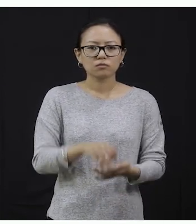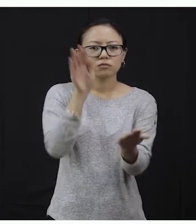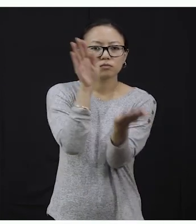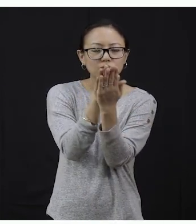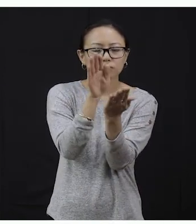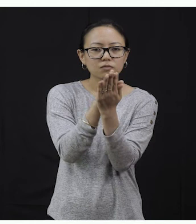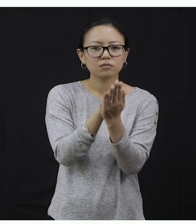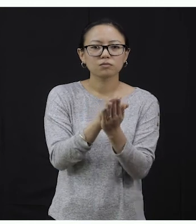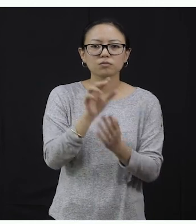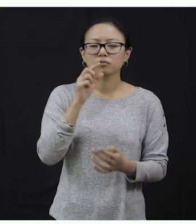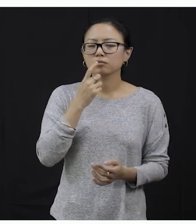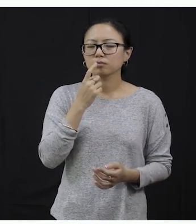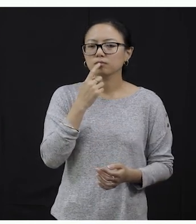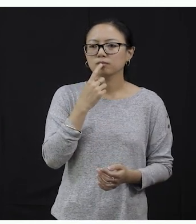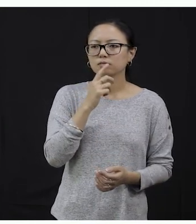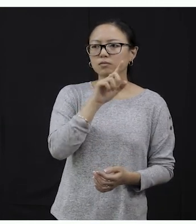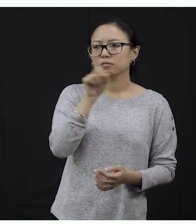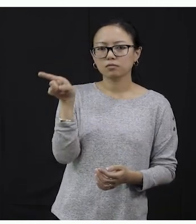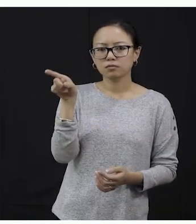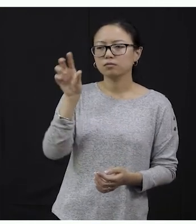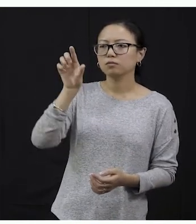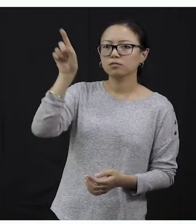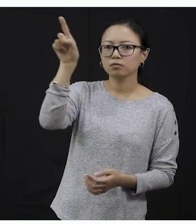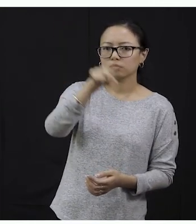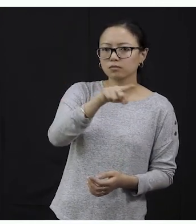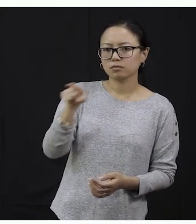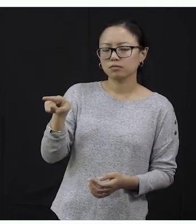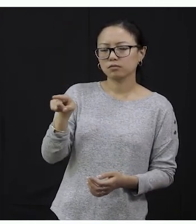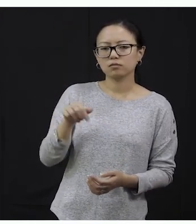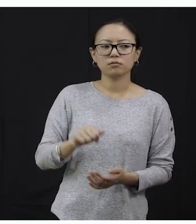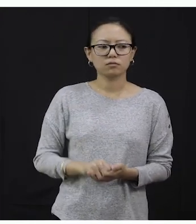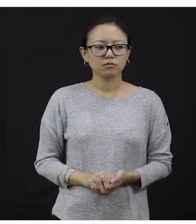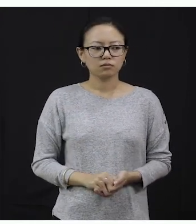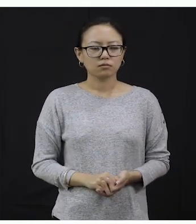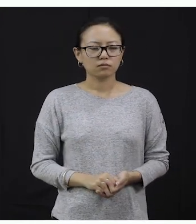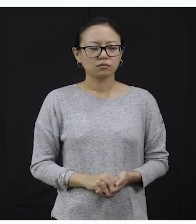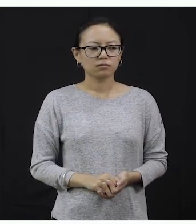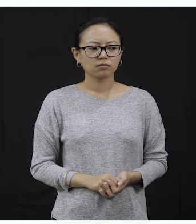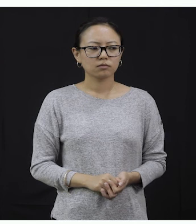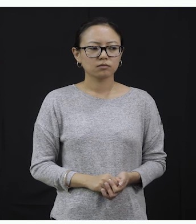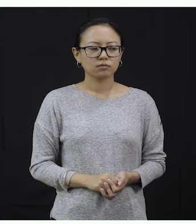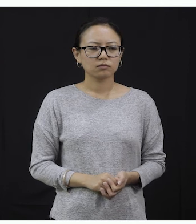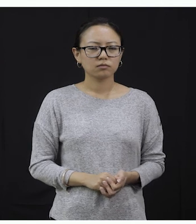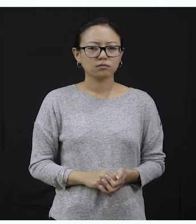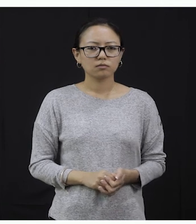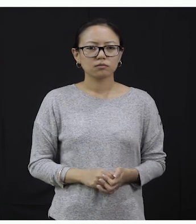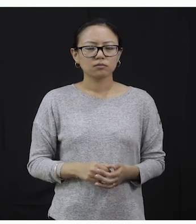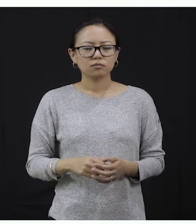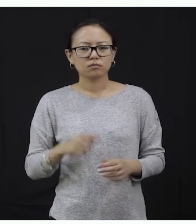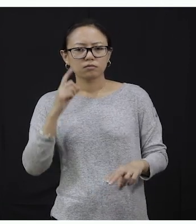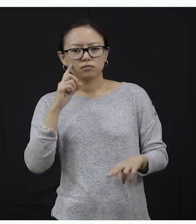toward 228. Is facing toward 228. And if you see the sign,